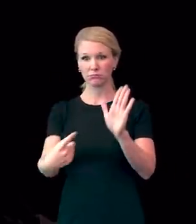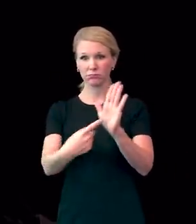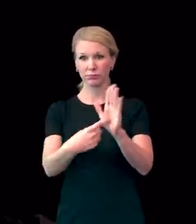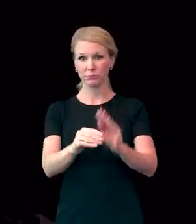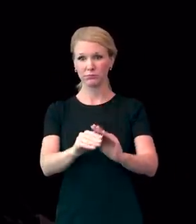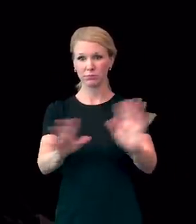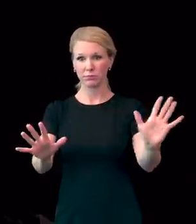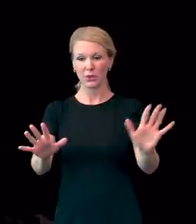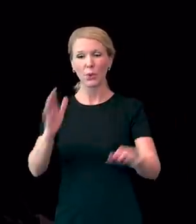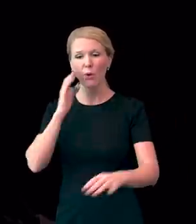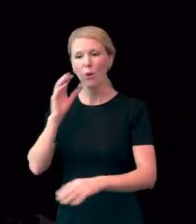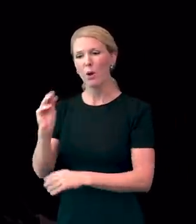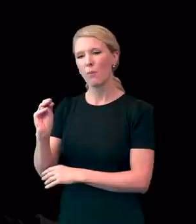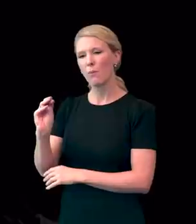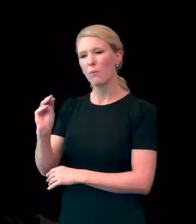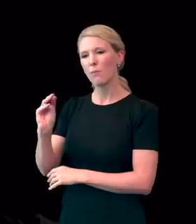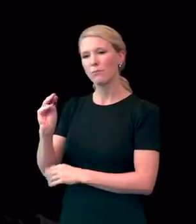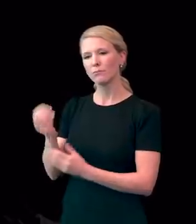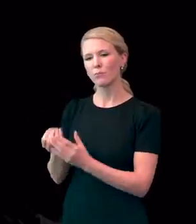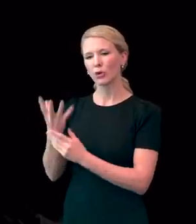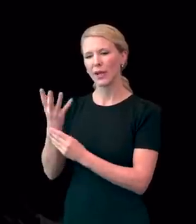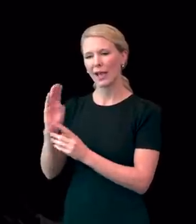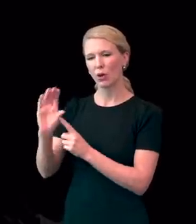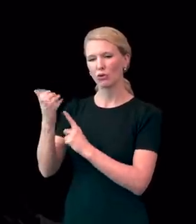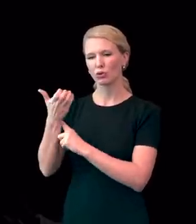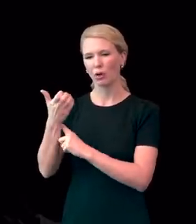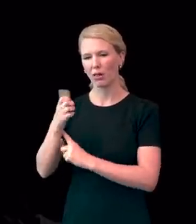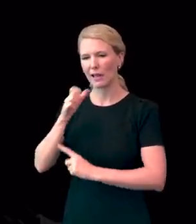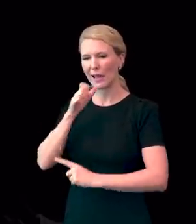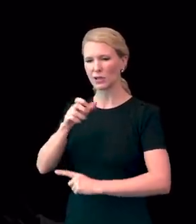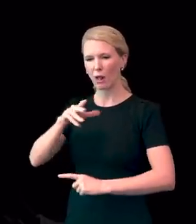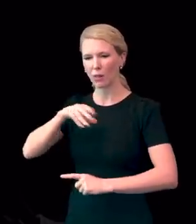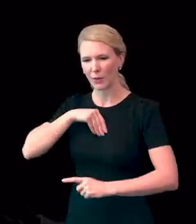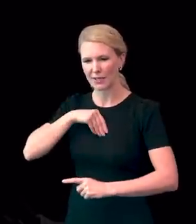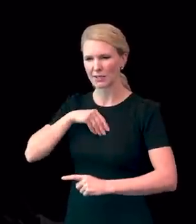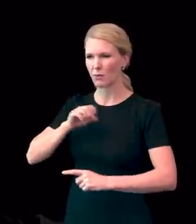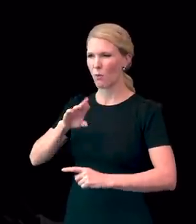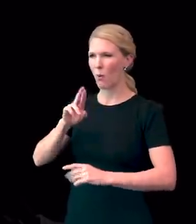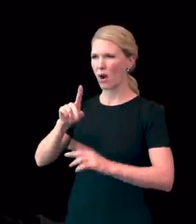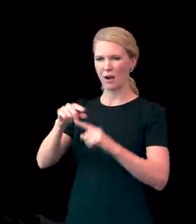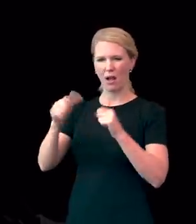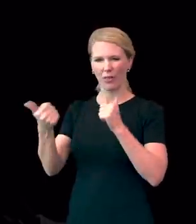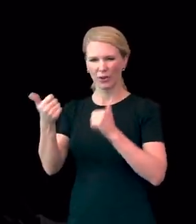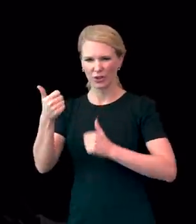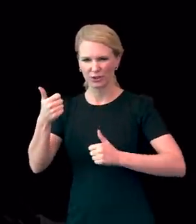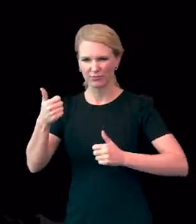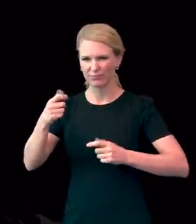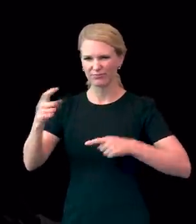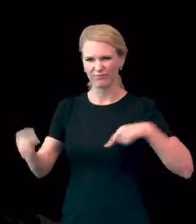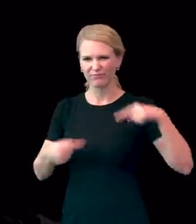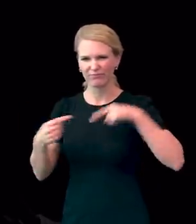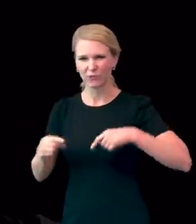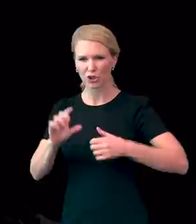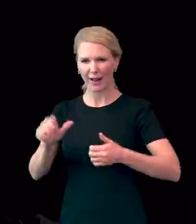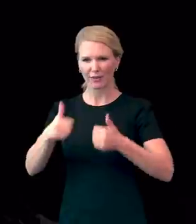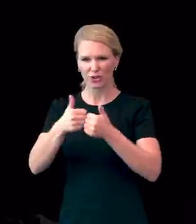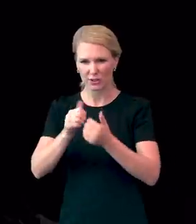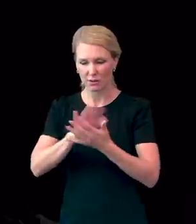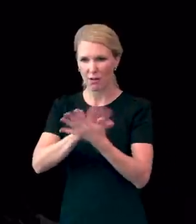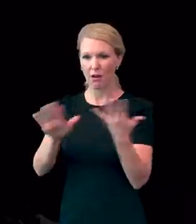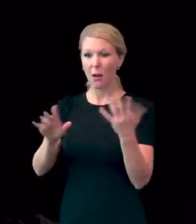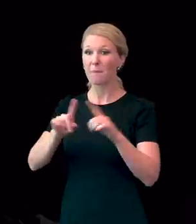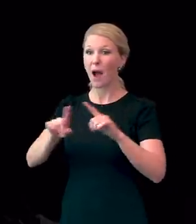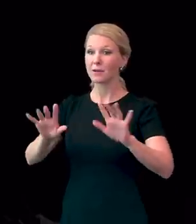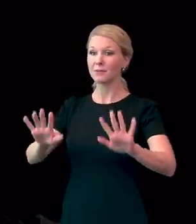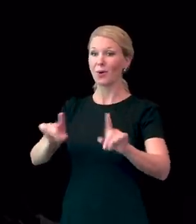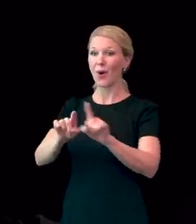as multicultural intolerance and healthcare, but not limited to these aspects of our reality. In continuing to take these challenges head on, we have also showed